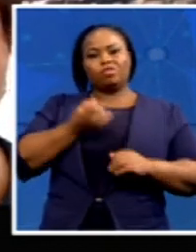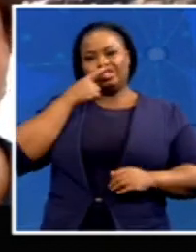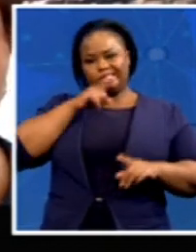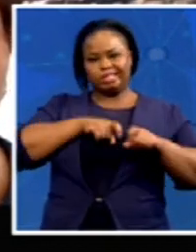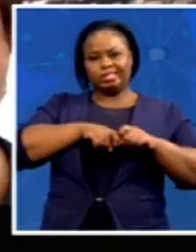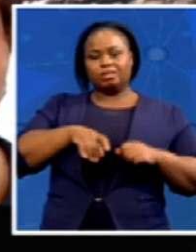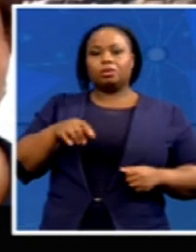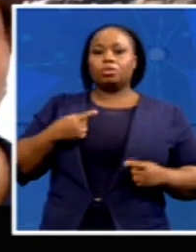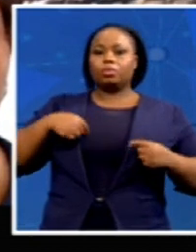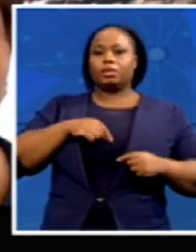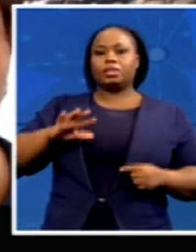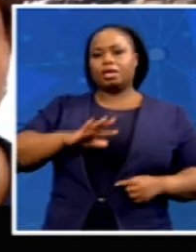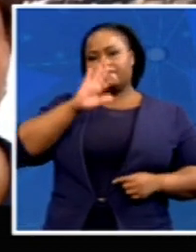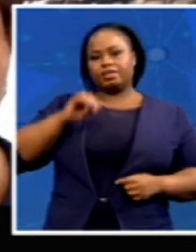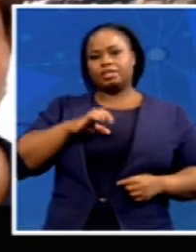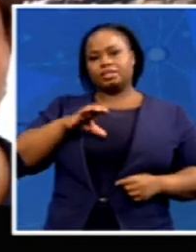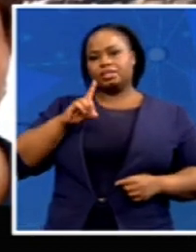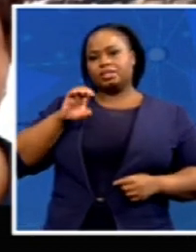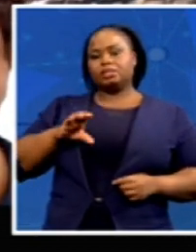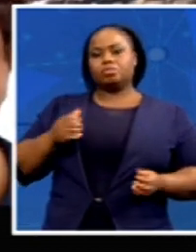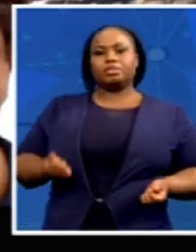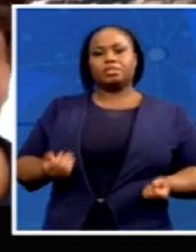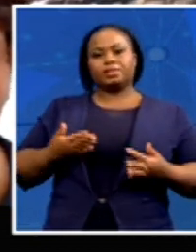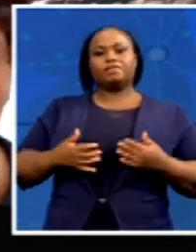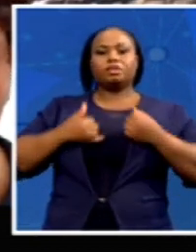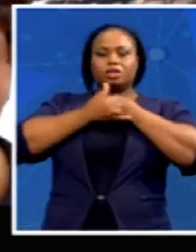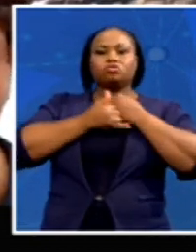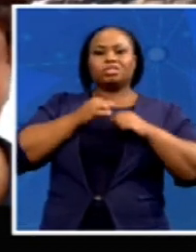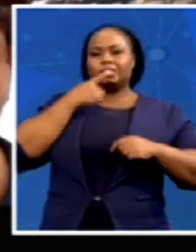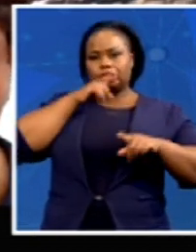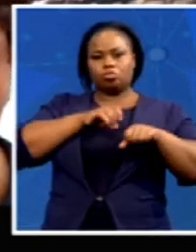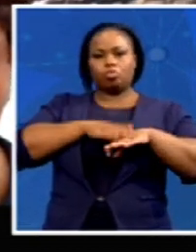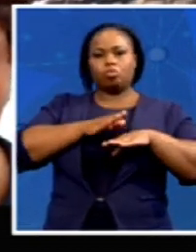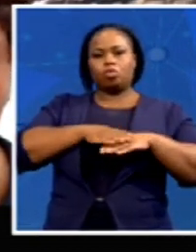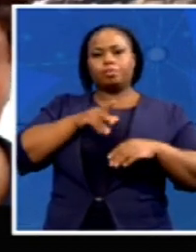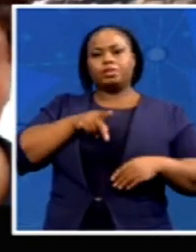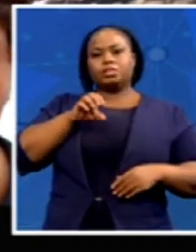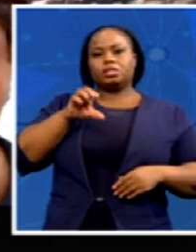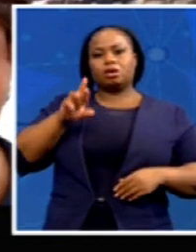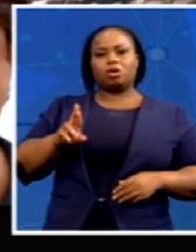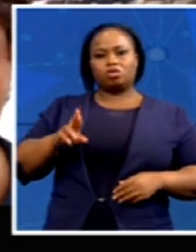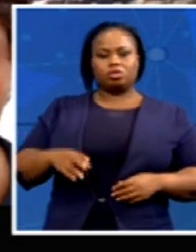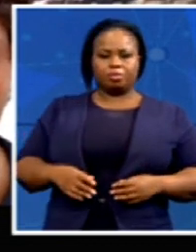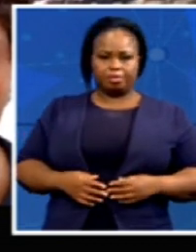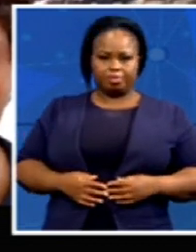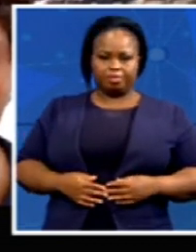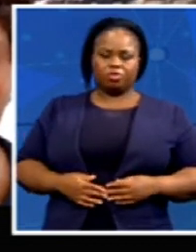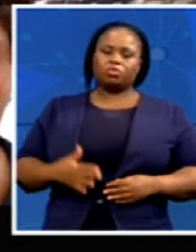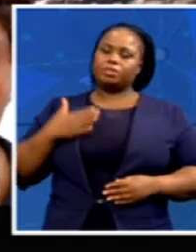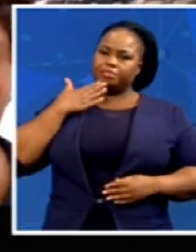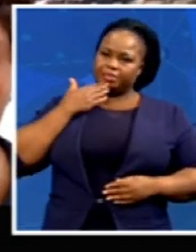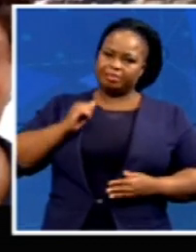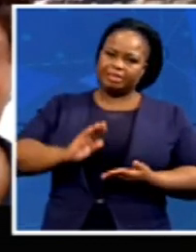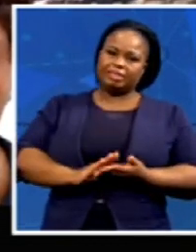with a lot of antigen tests and PCR, that is a molecular test. So please, we should use those tests as much as